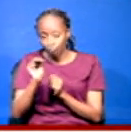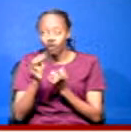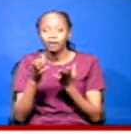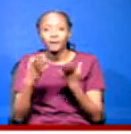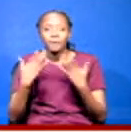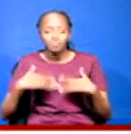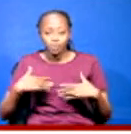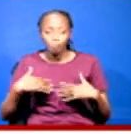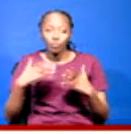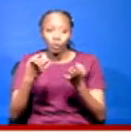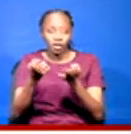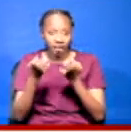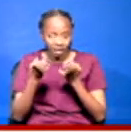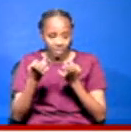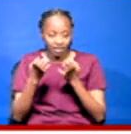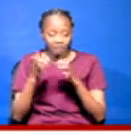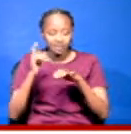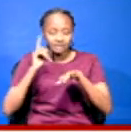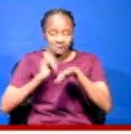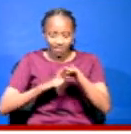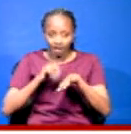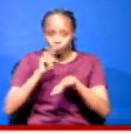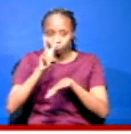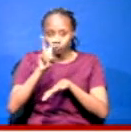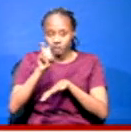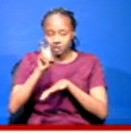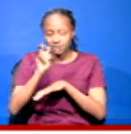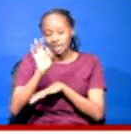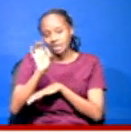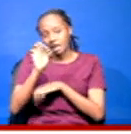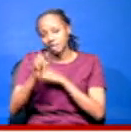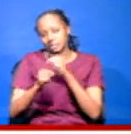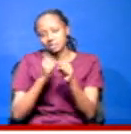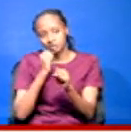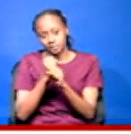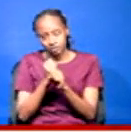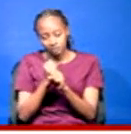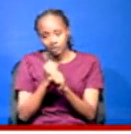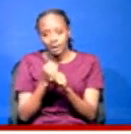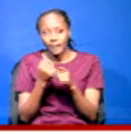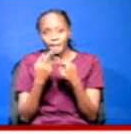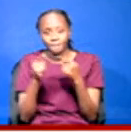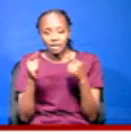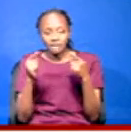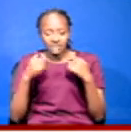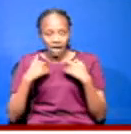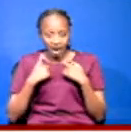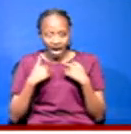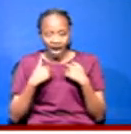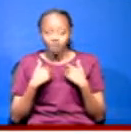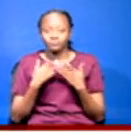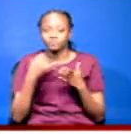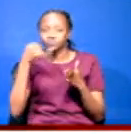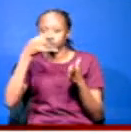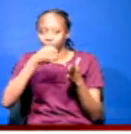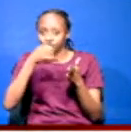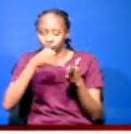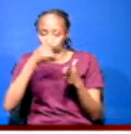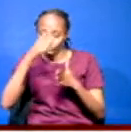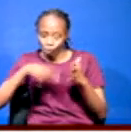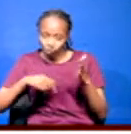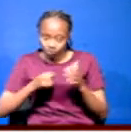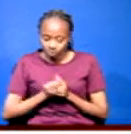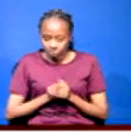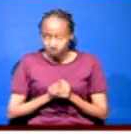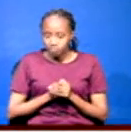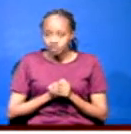the year 2030. But indications are that only 8.4 million